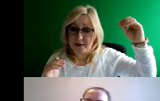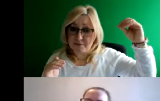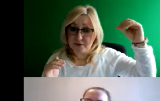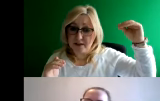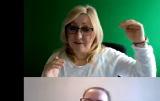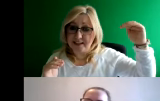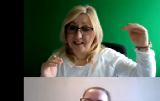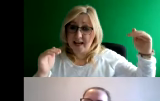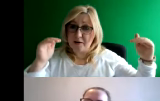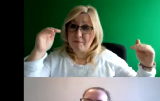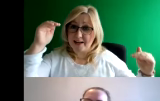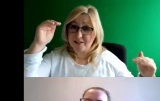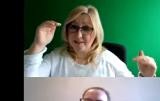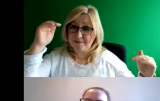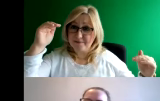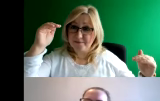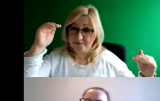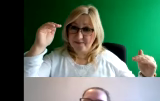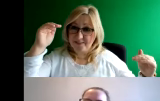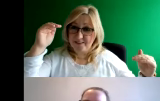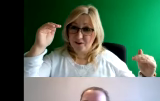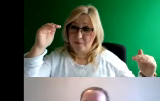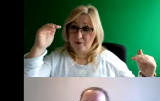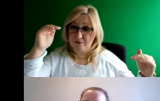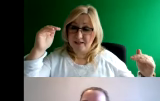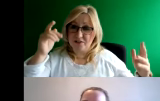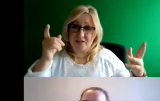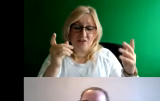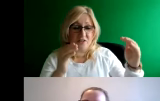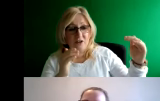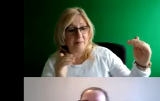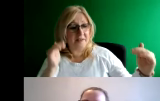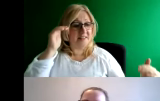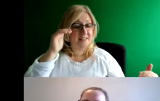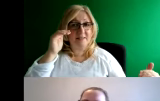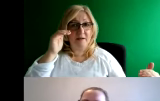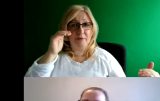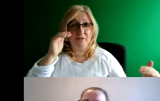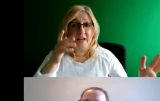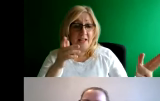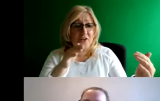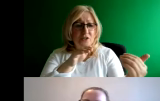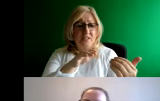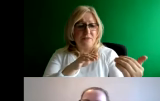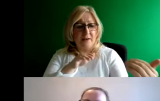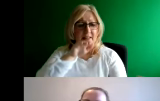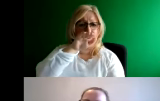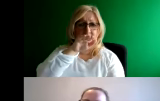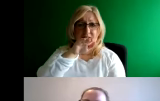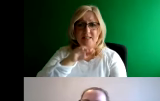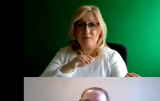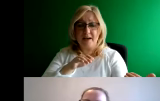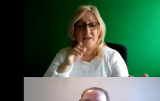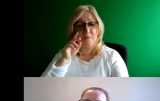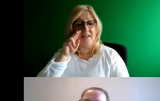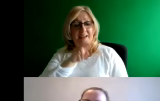deaf people feel that they are better or above, right? Because she can talk about it's above, and you can do it in different ways. Like you could have